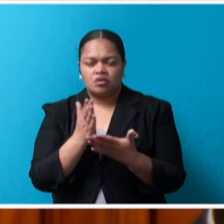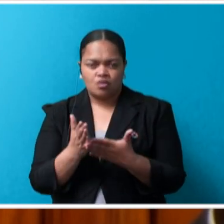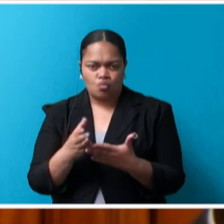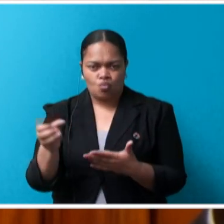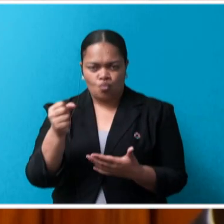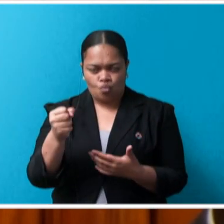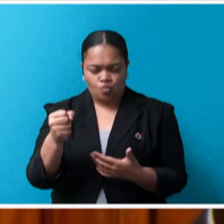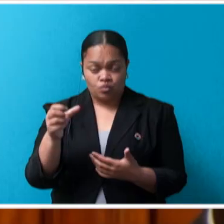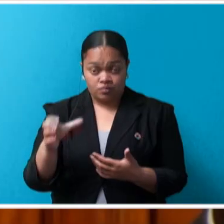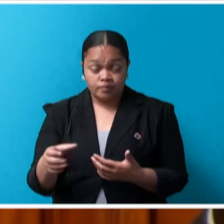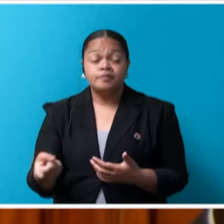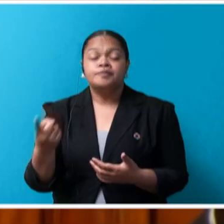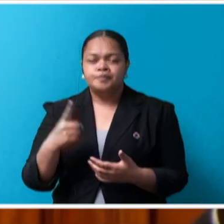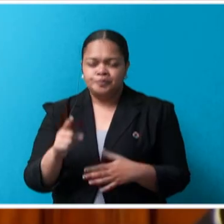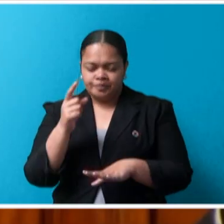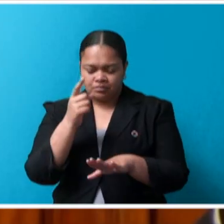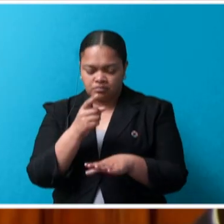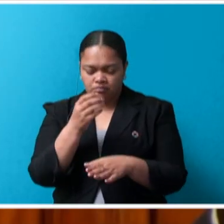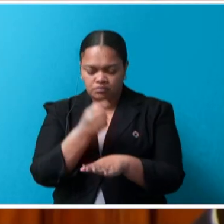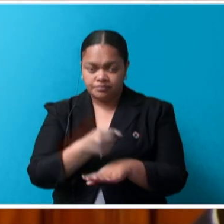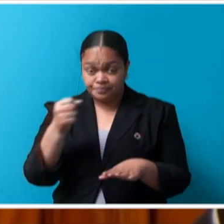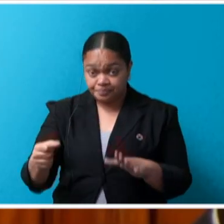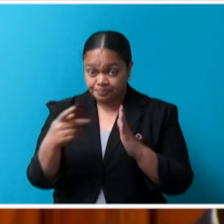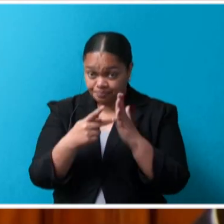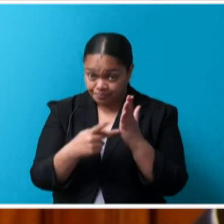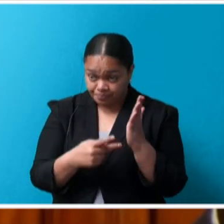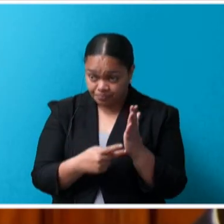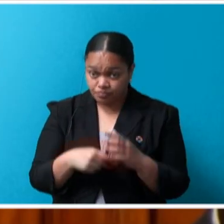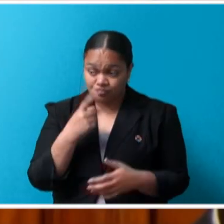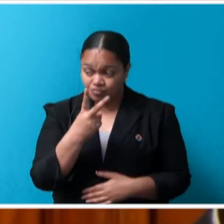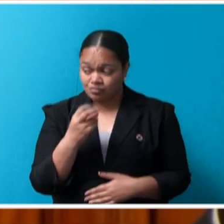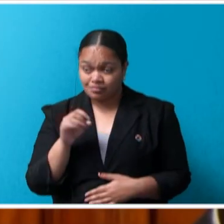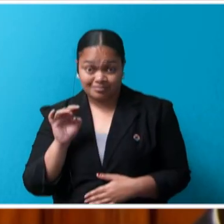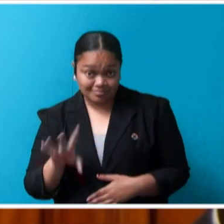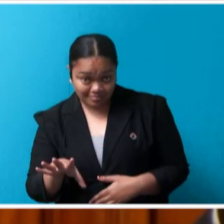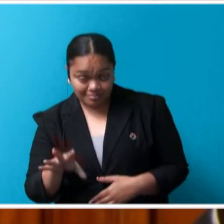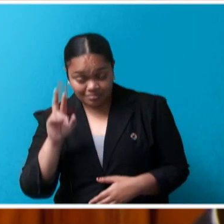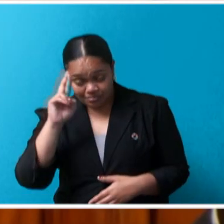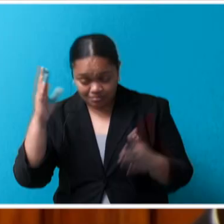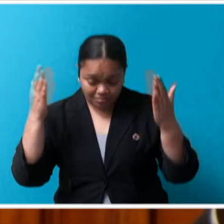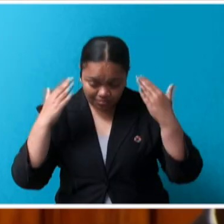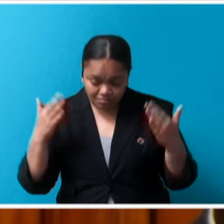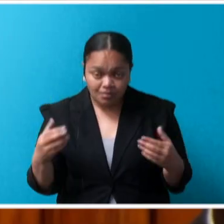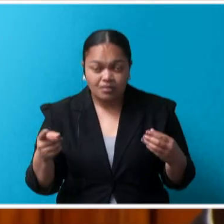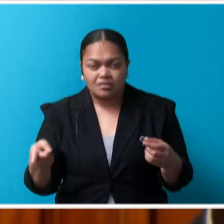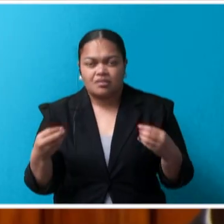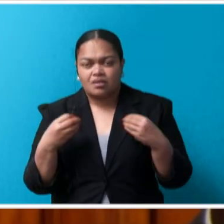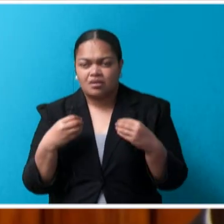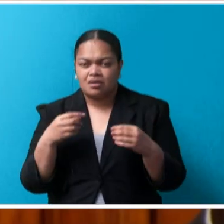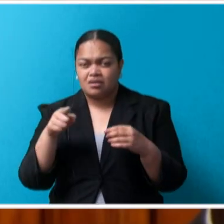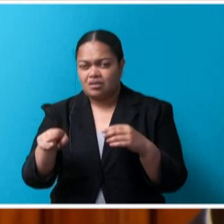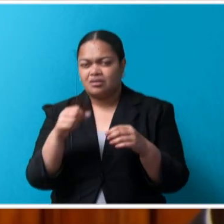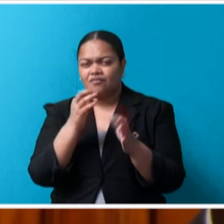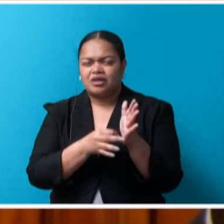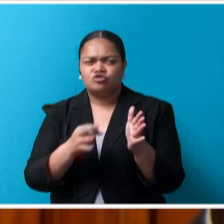cooperative governance principles. Instead, in 2010, Mr. Speaker, sir, the cooperative was restructured into two